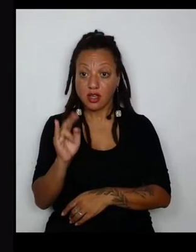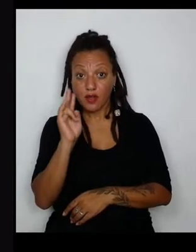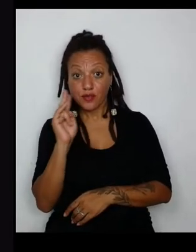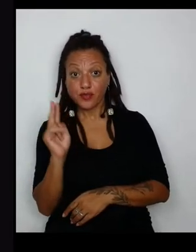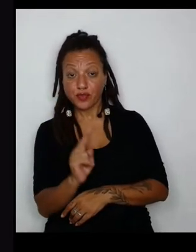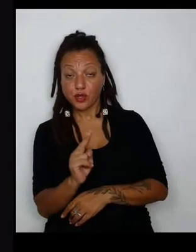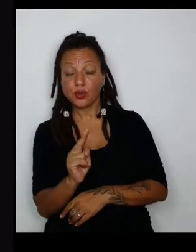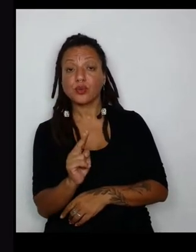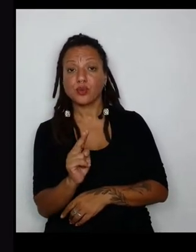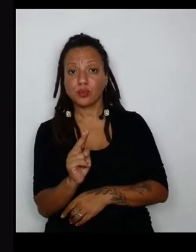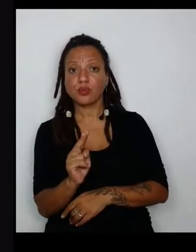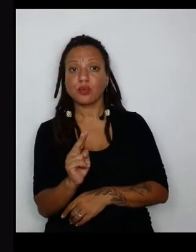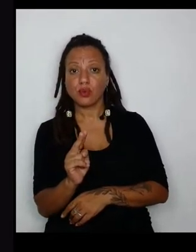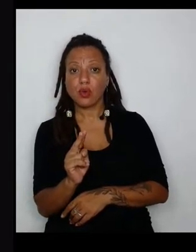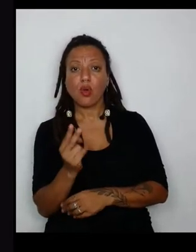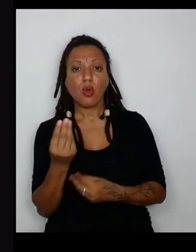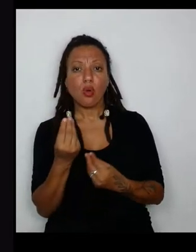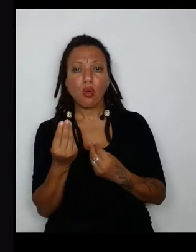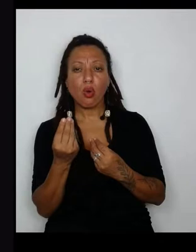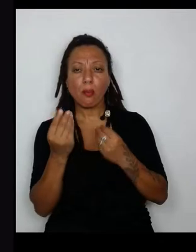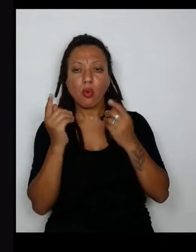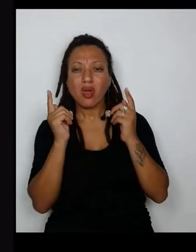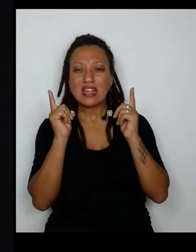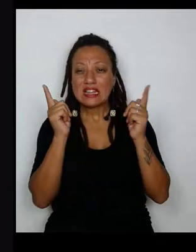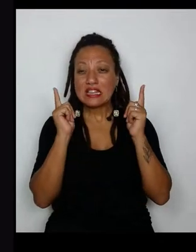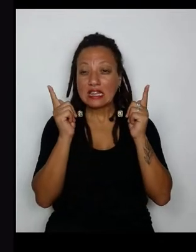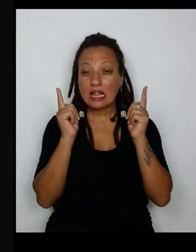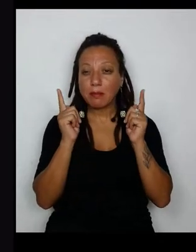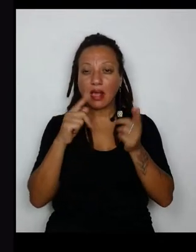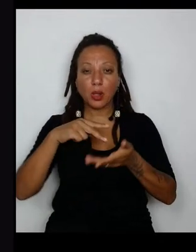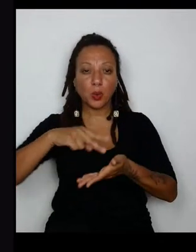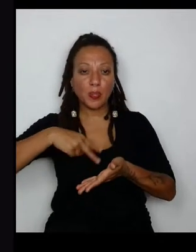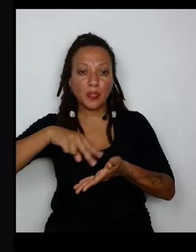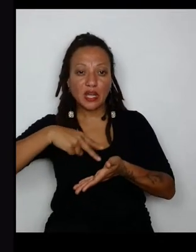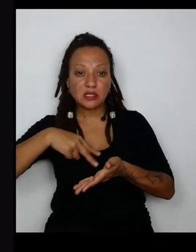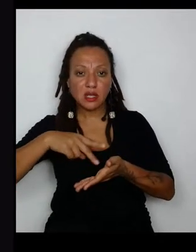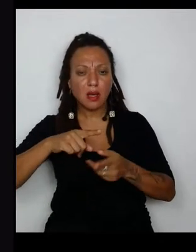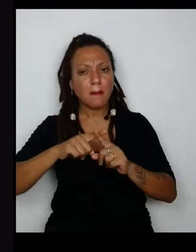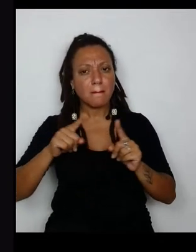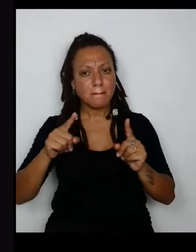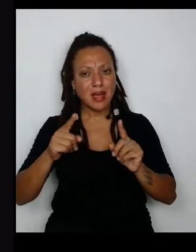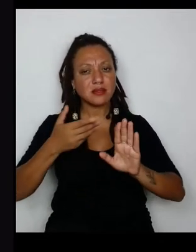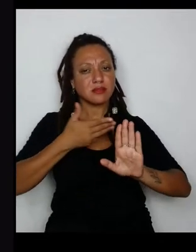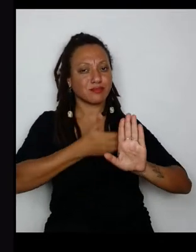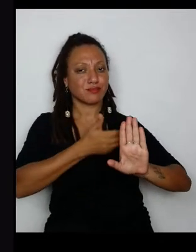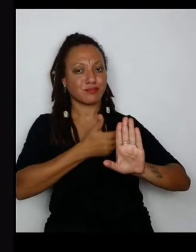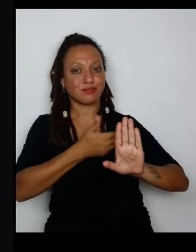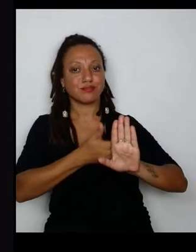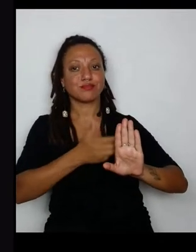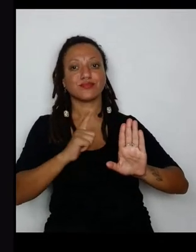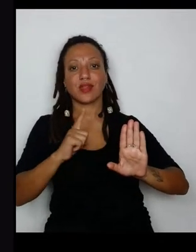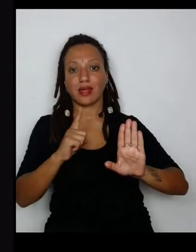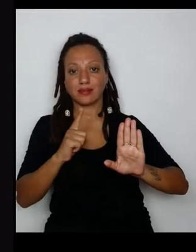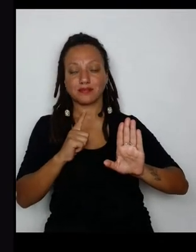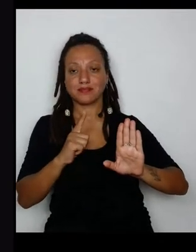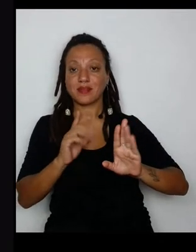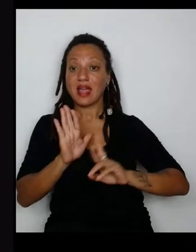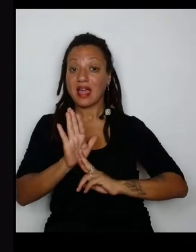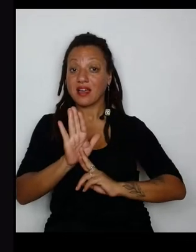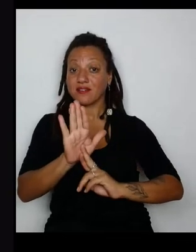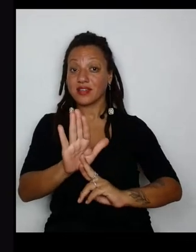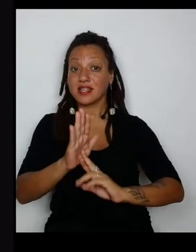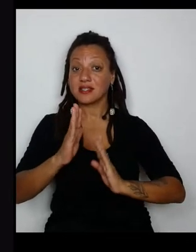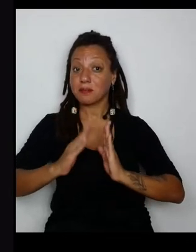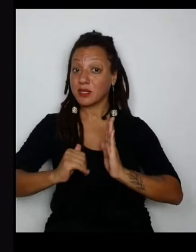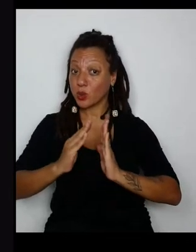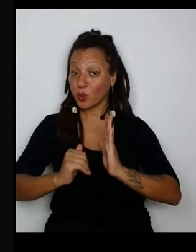in their camouflage fatigues and you can see he's referencing a gogan painting in the foreground to kind of contextualize its